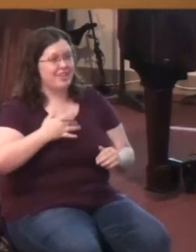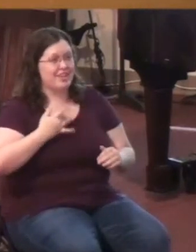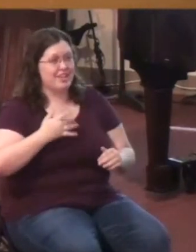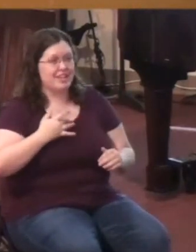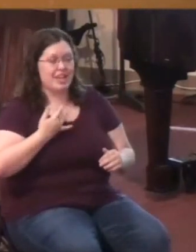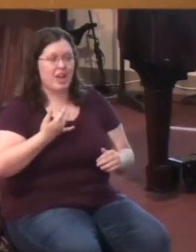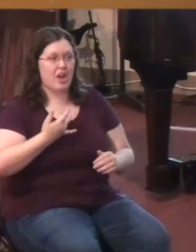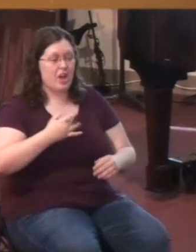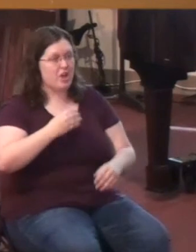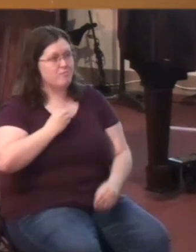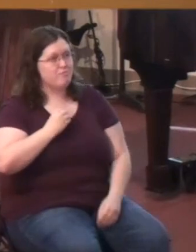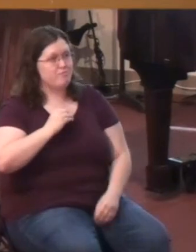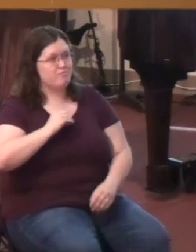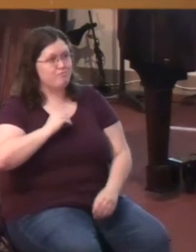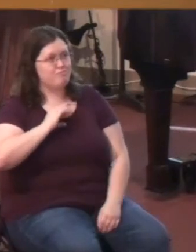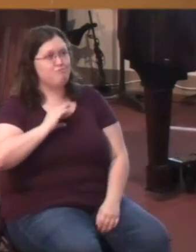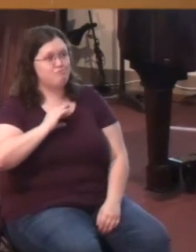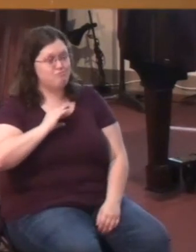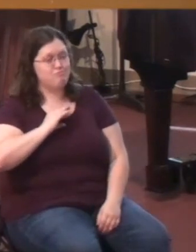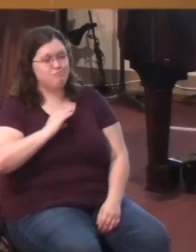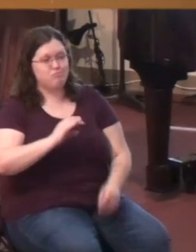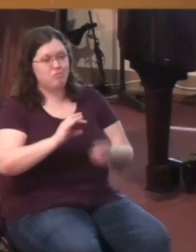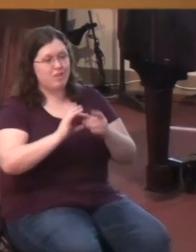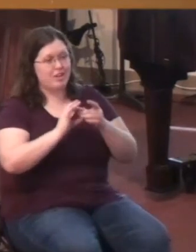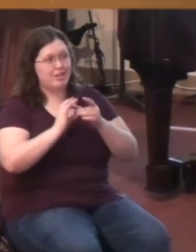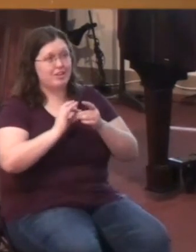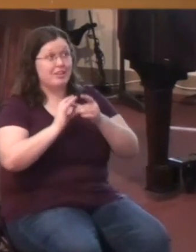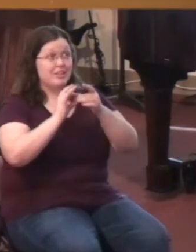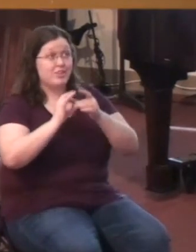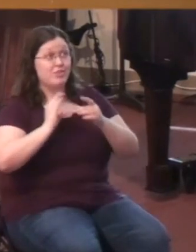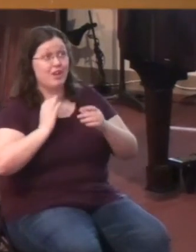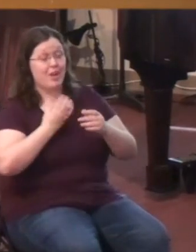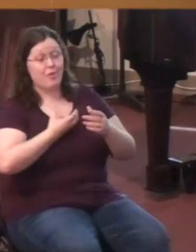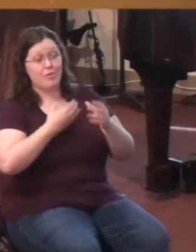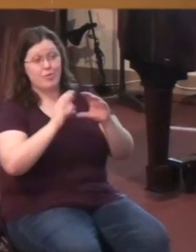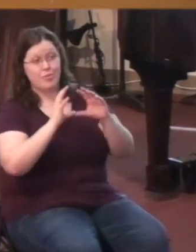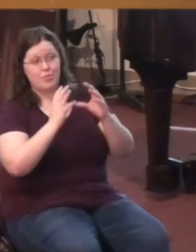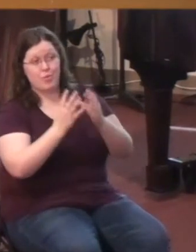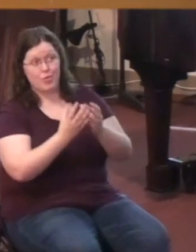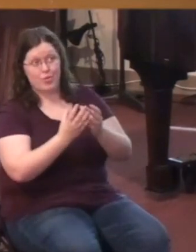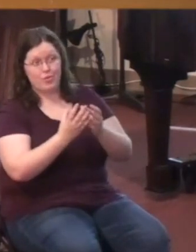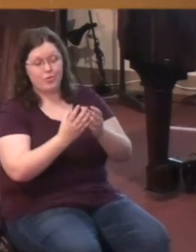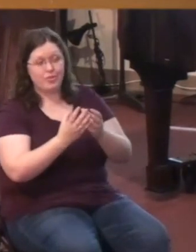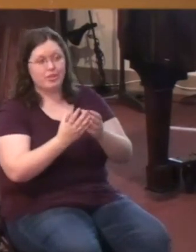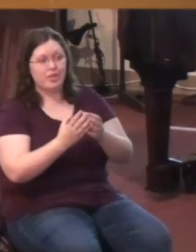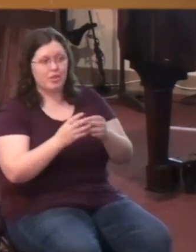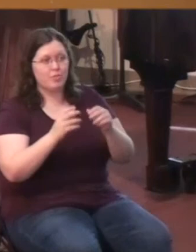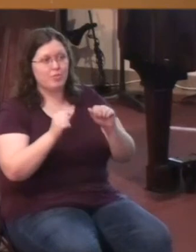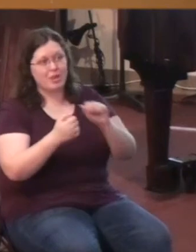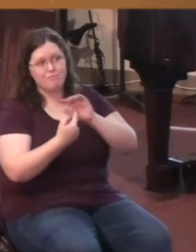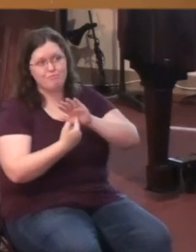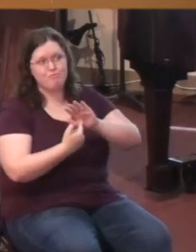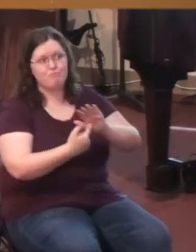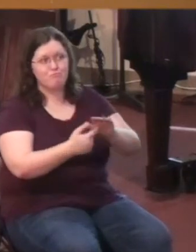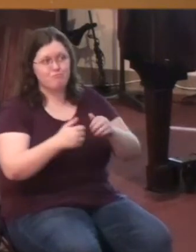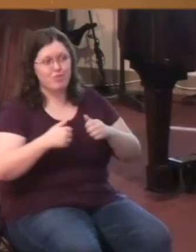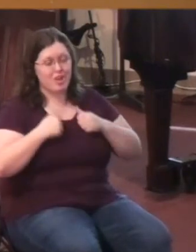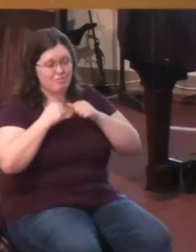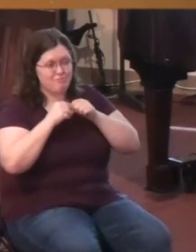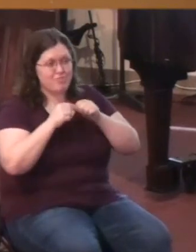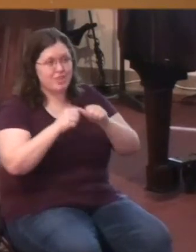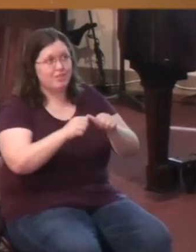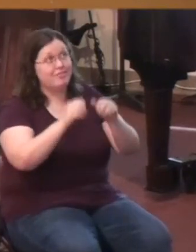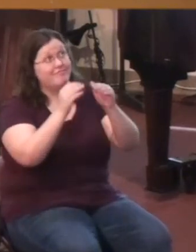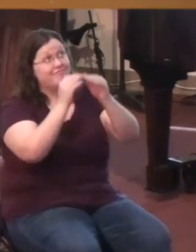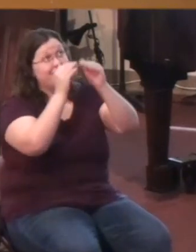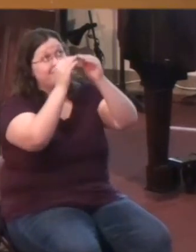esteem and a feeling of connection to our greater world and the capacity to shine forth our light. And then we climb up to that